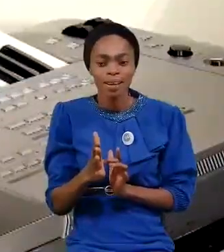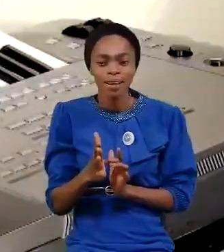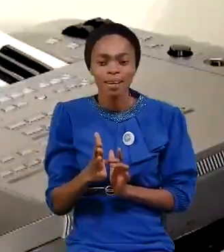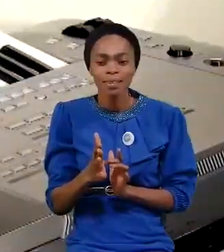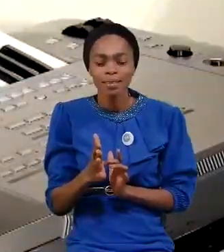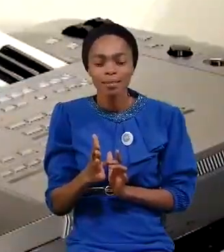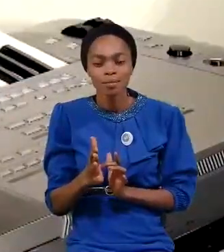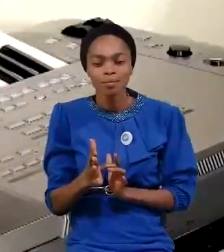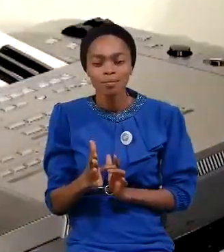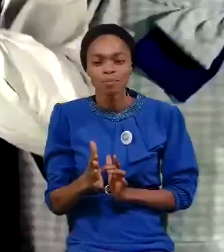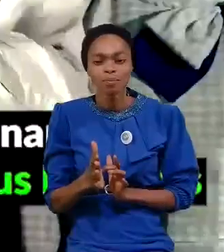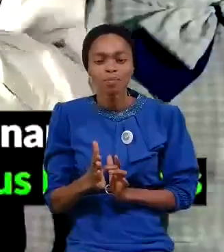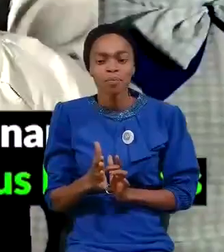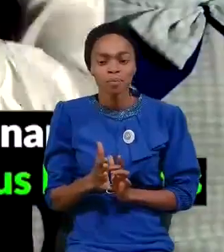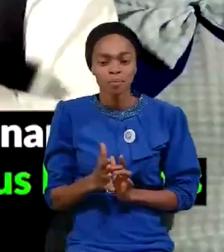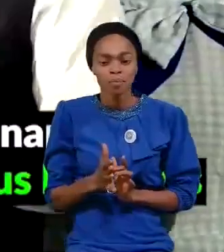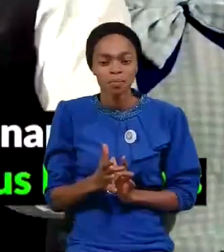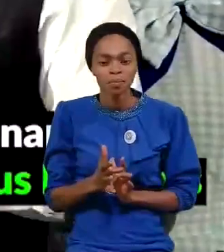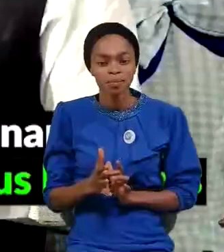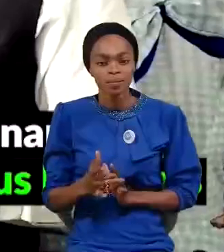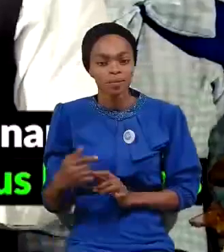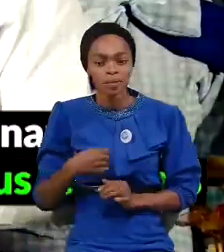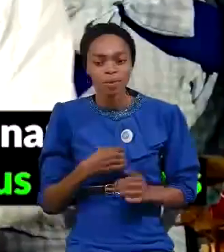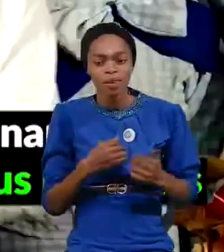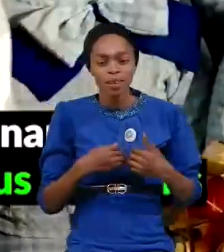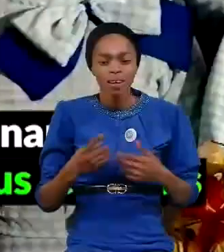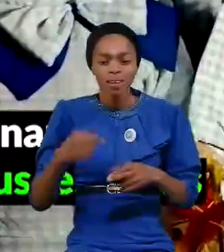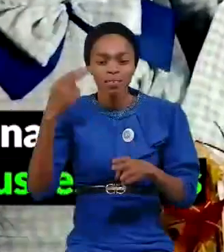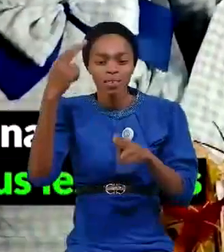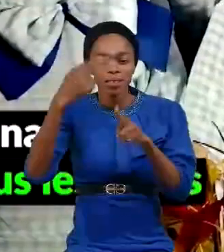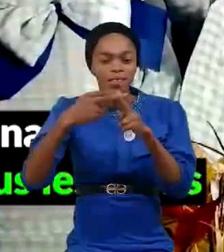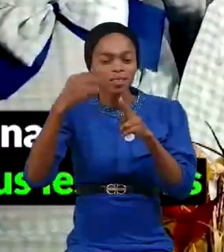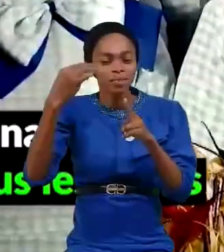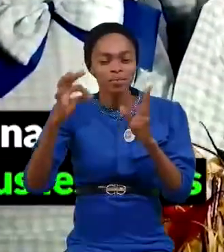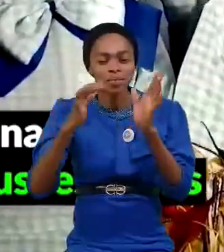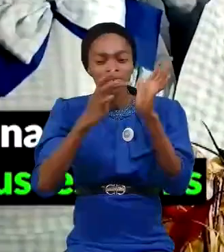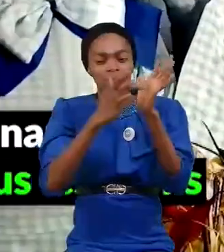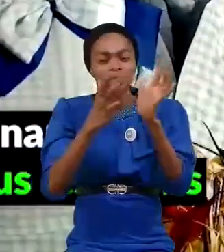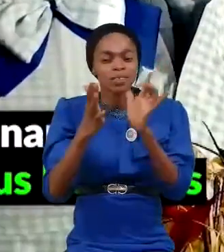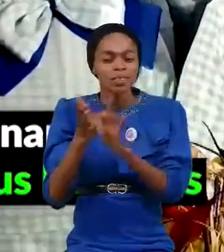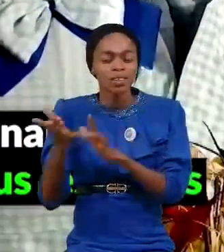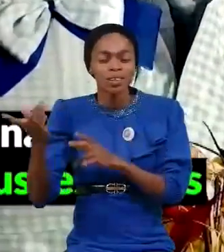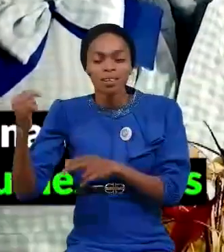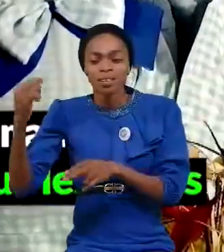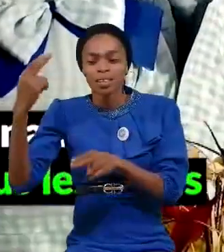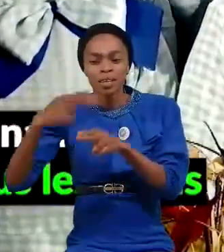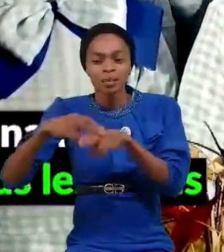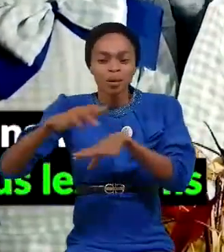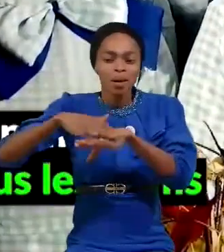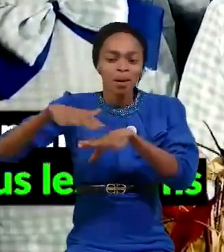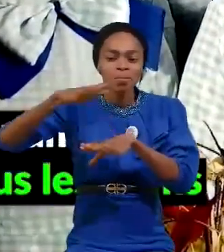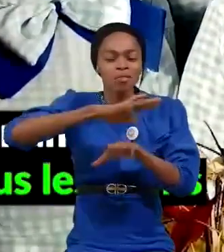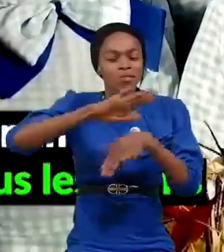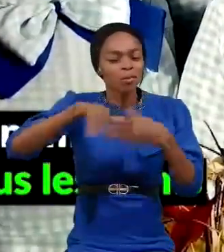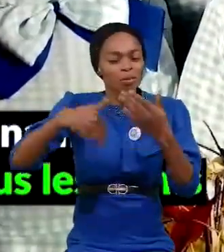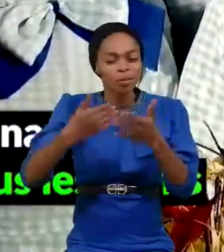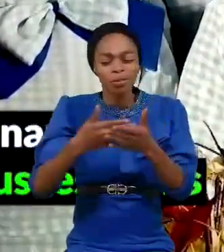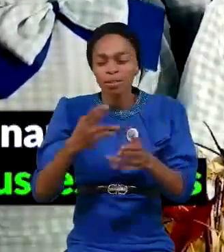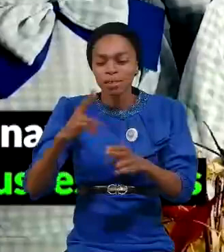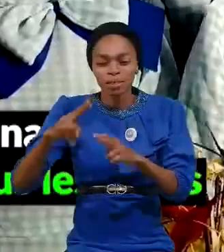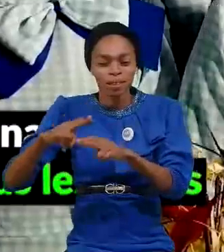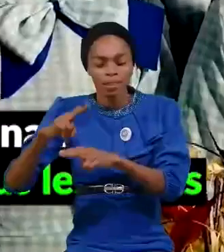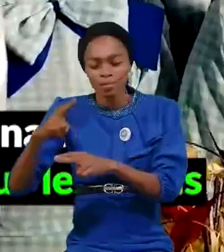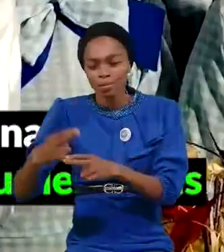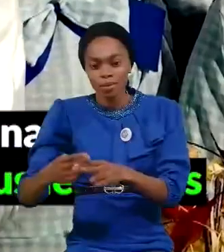Jesus. We have the name of Jesus, the name above all